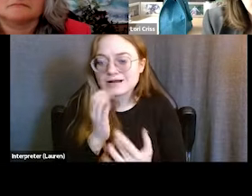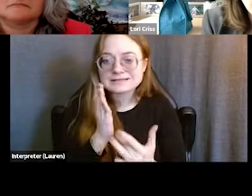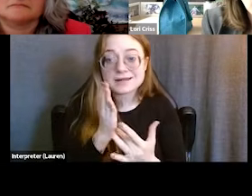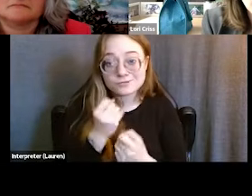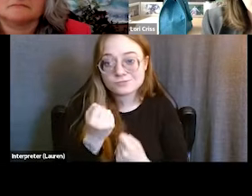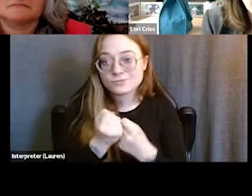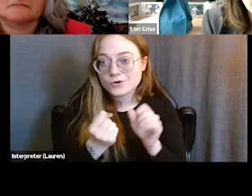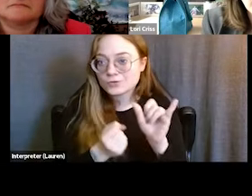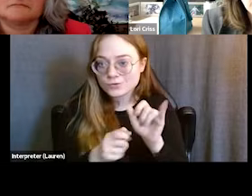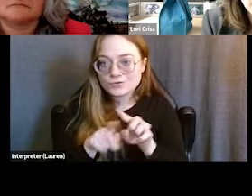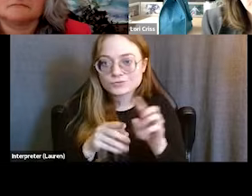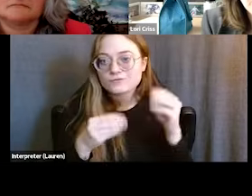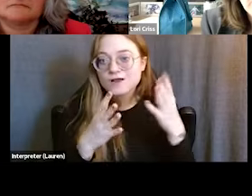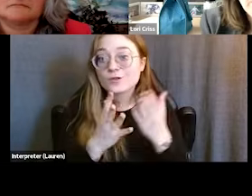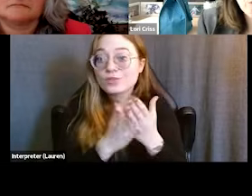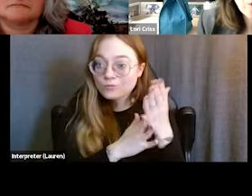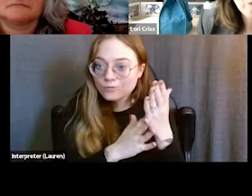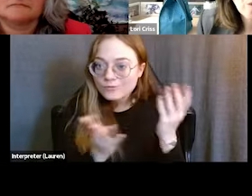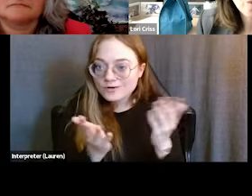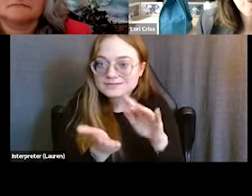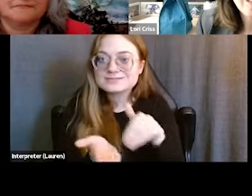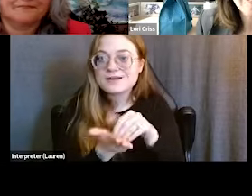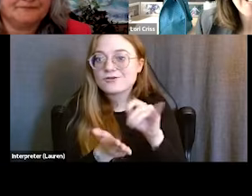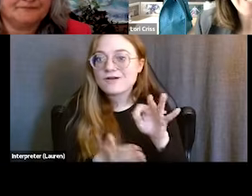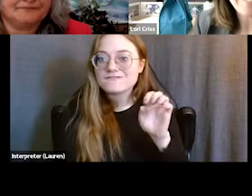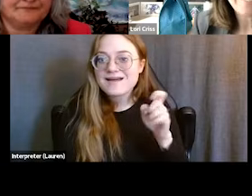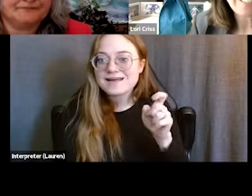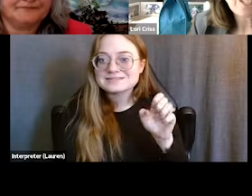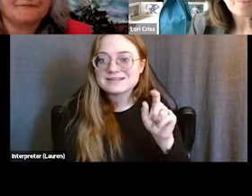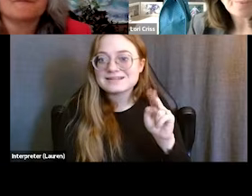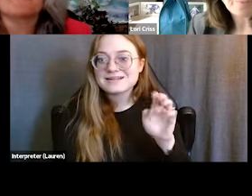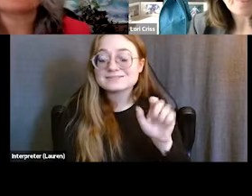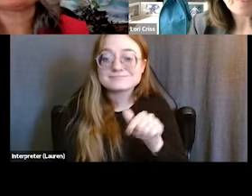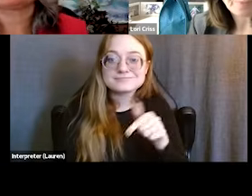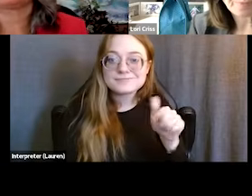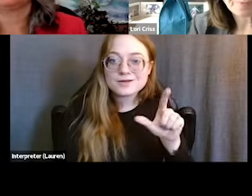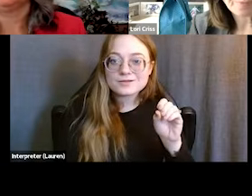provided through our Center of Excellence. I'll turn it over to Lois for the next slide.